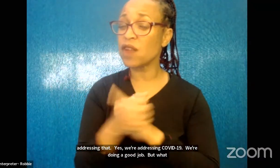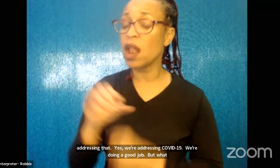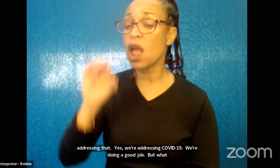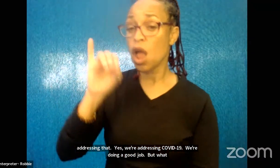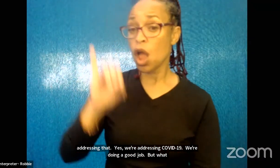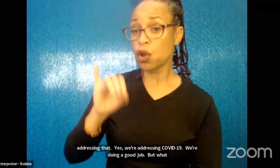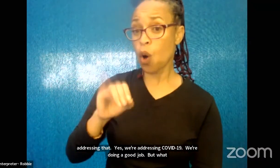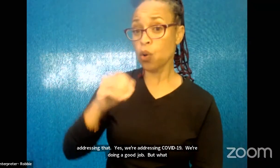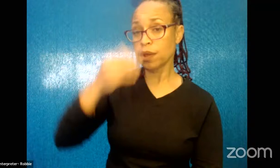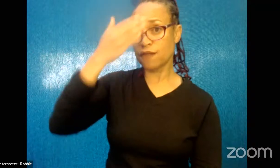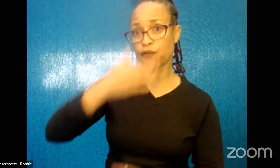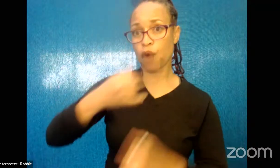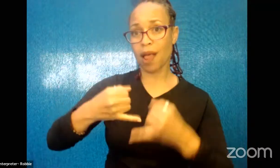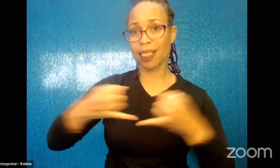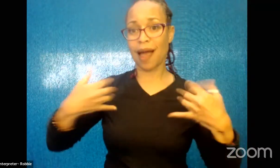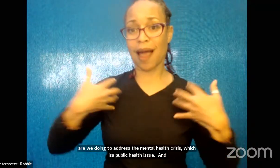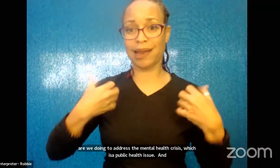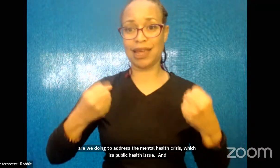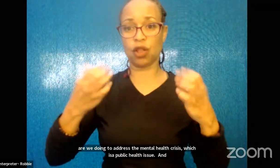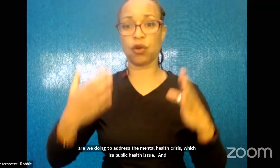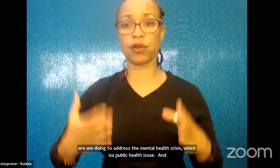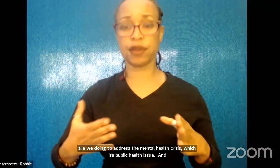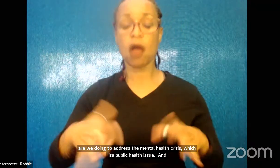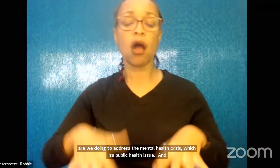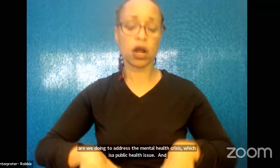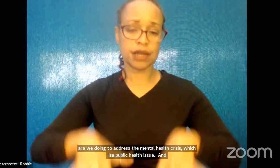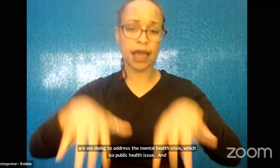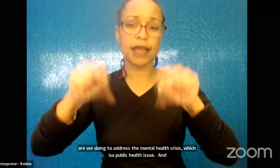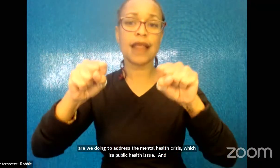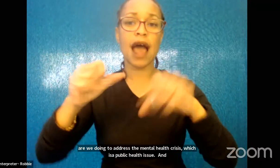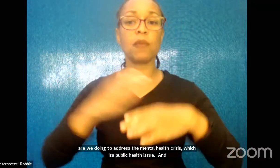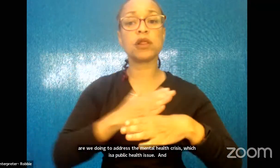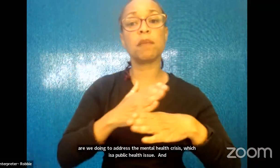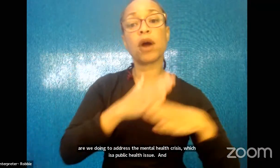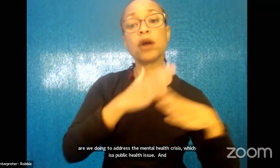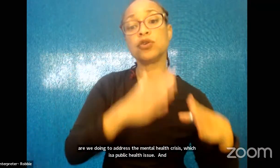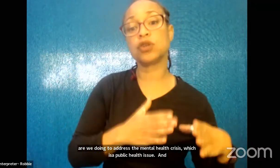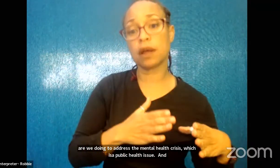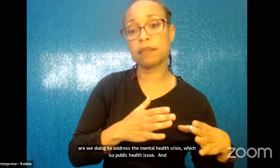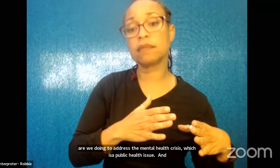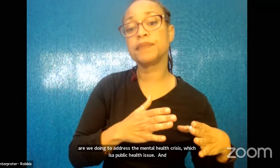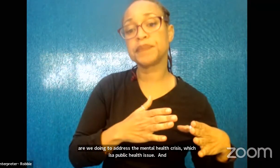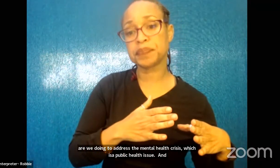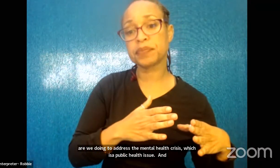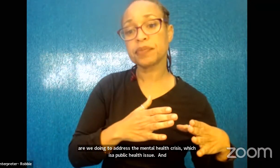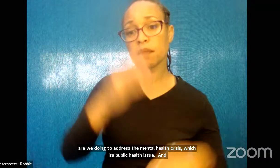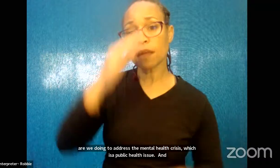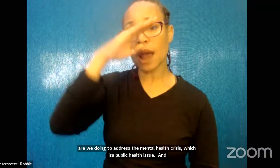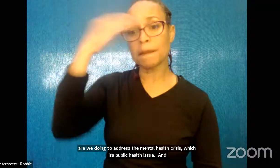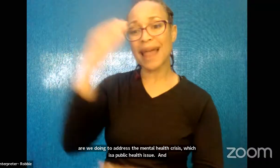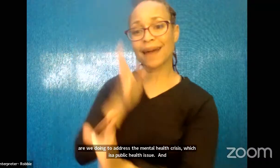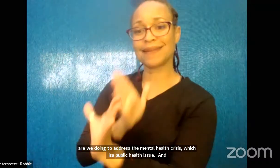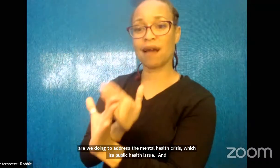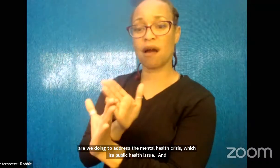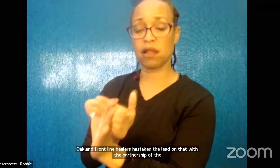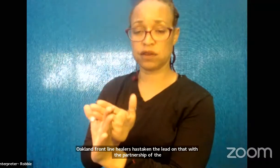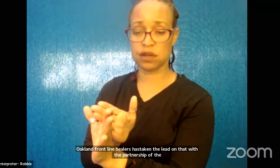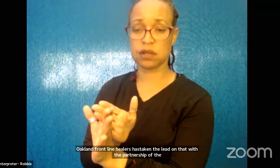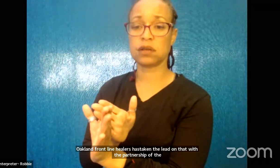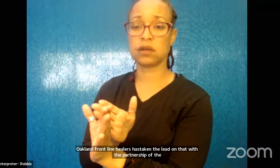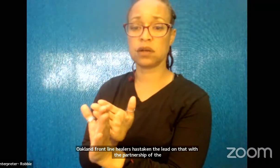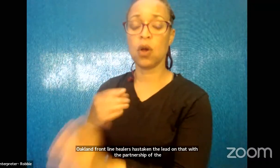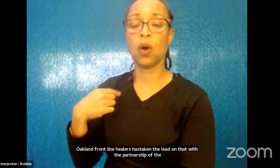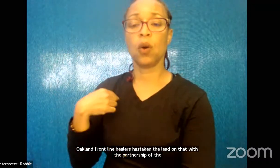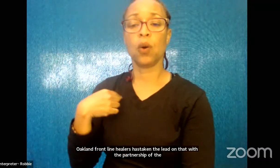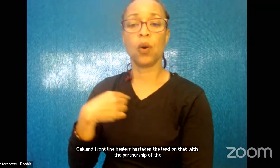has taken the lead on that with the partnership of the Association of Black Psychologists. We just